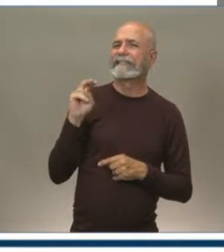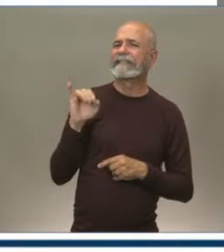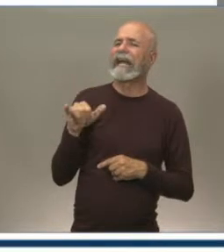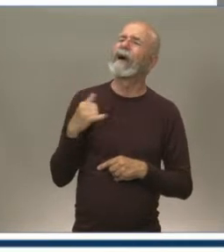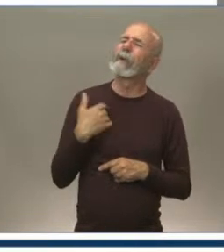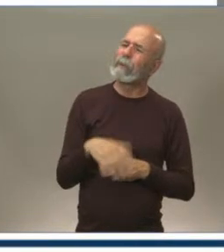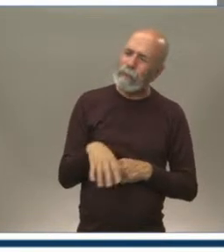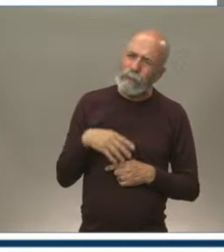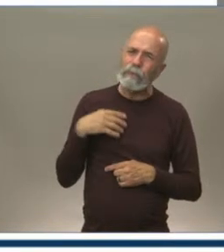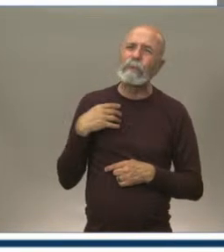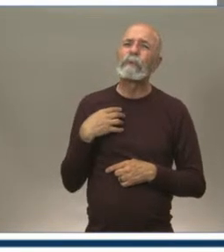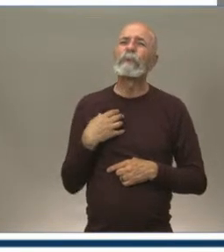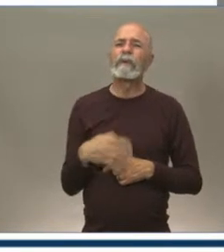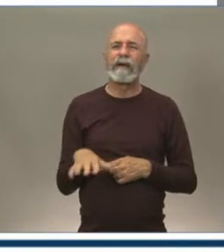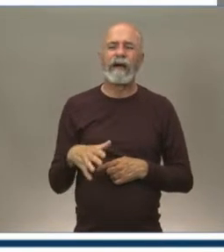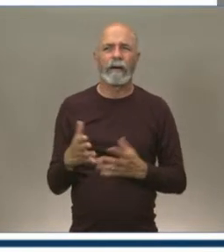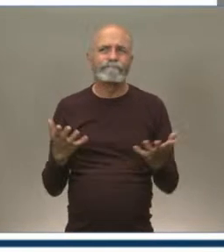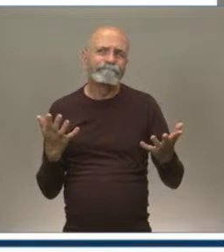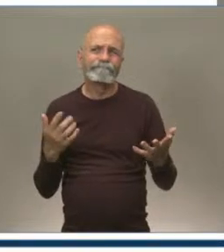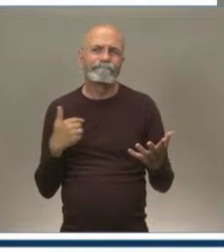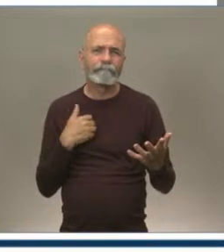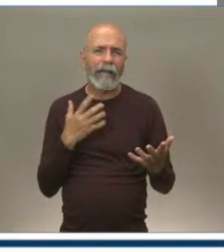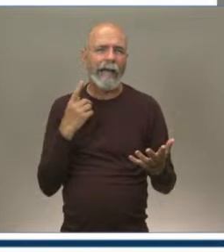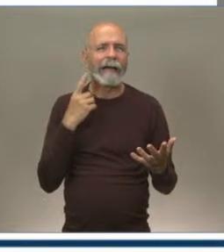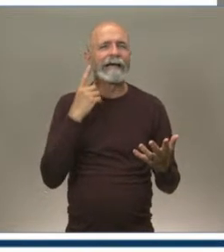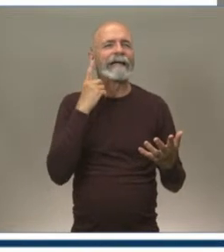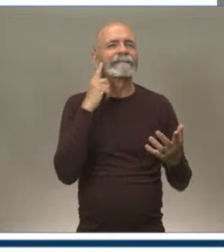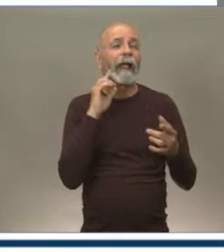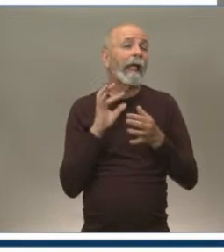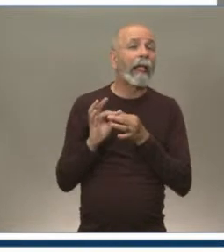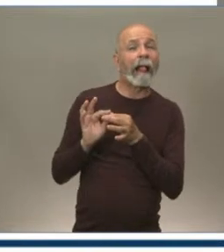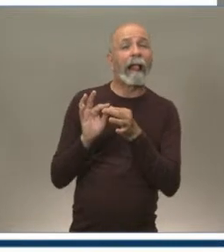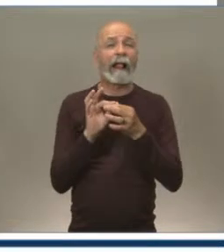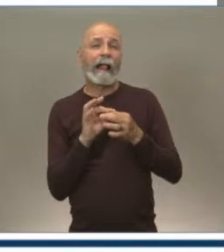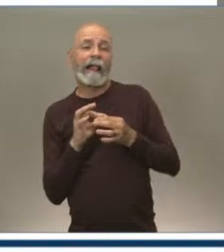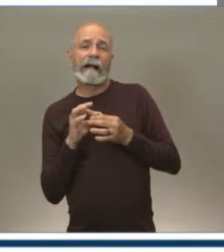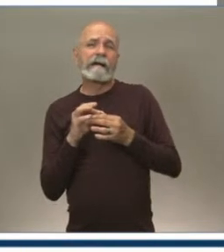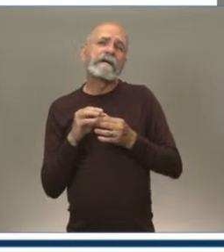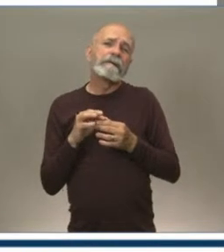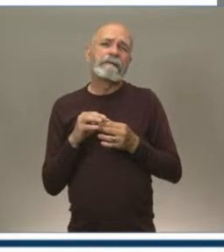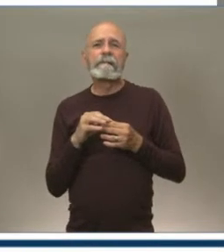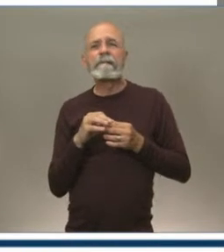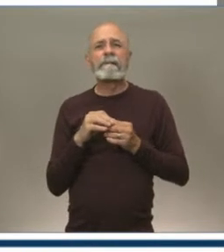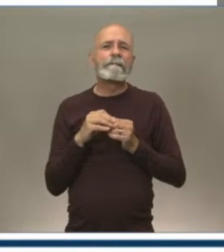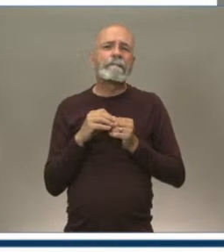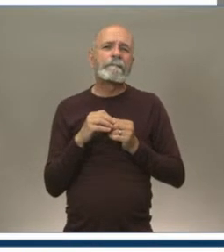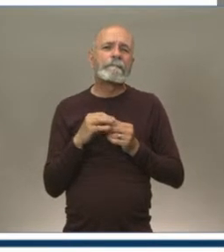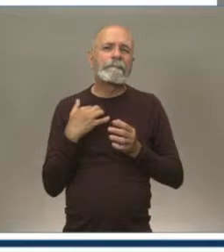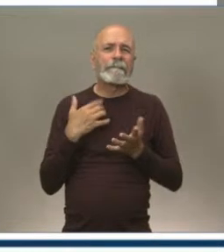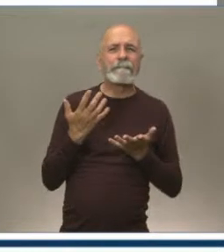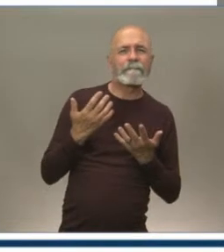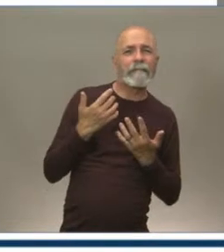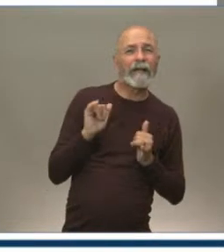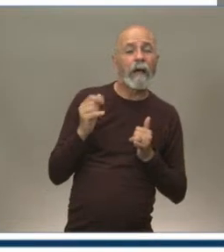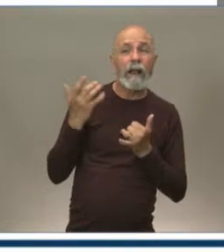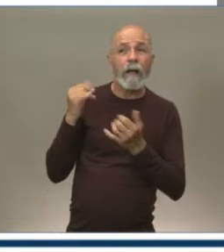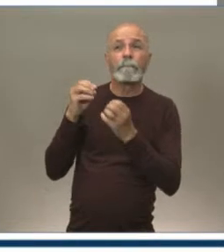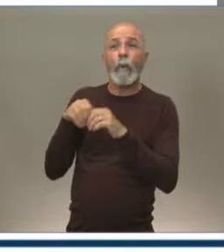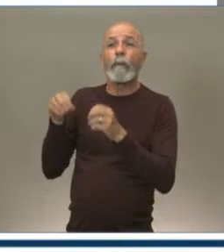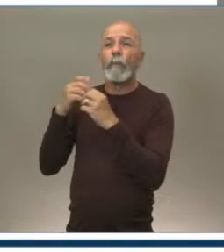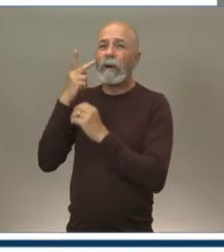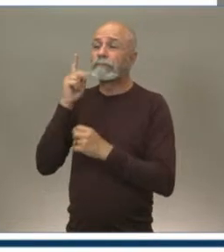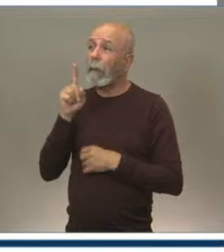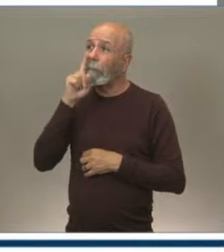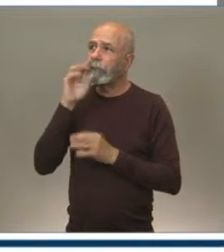have lots of capacity, and we have less than optimal uptake of testing in that Sydney area.